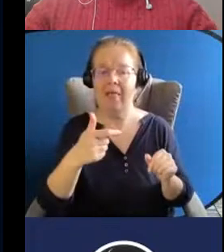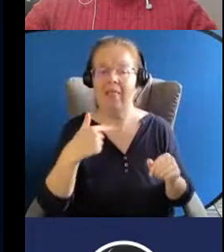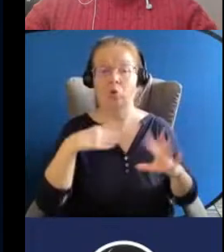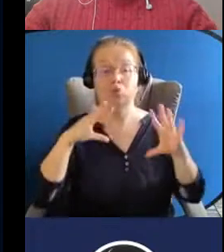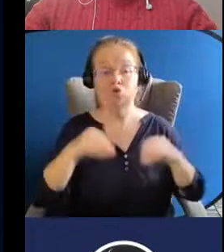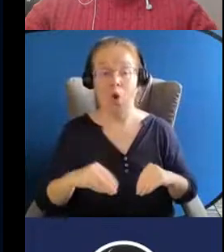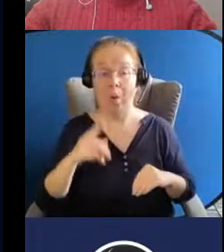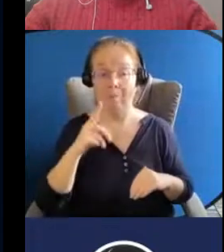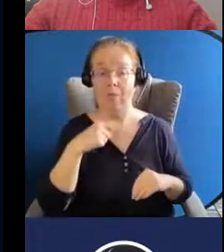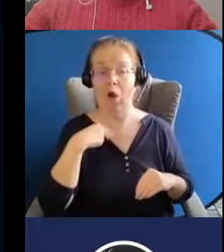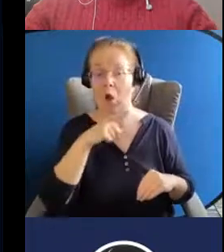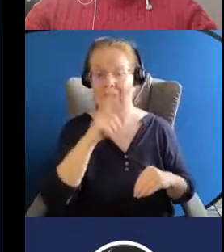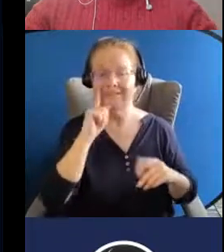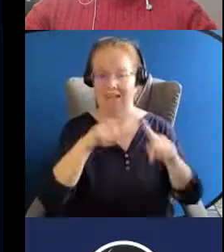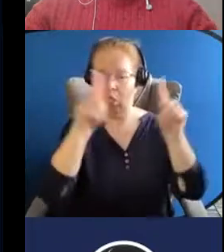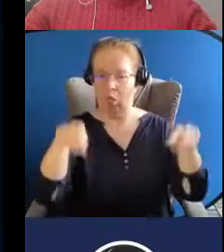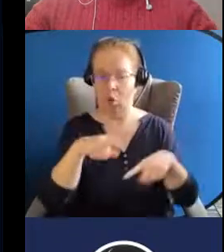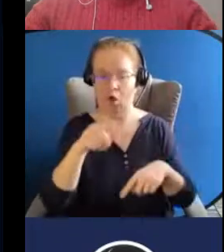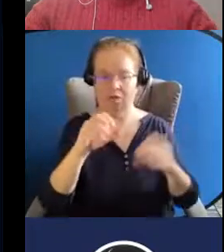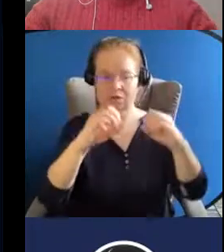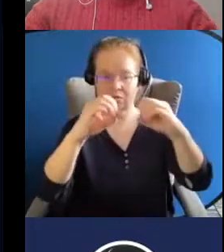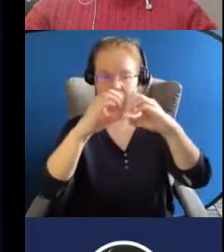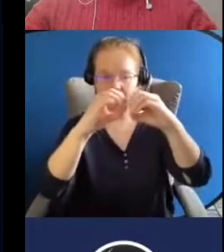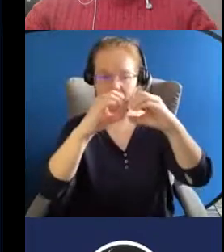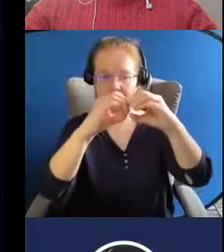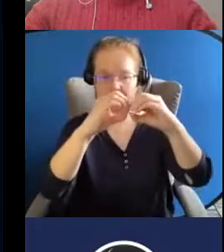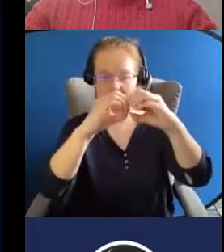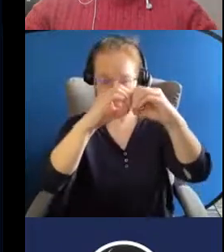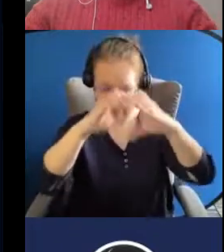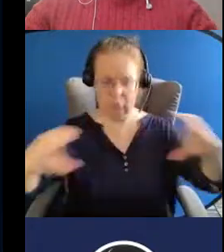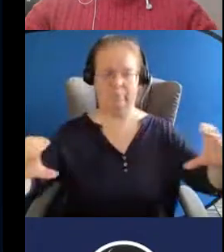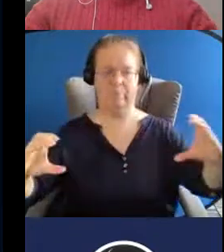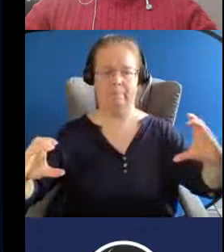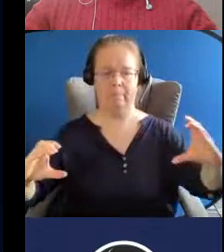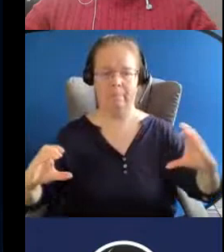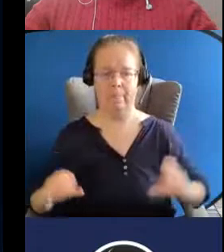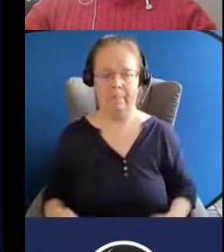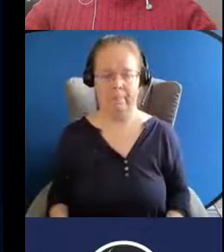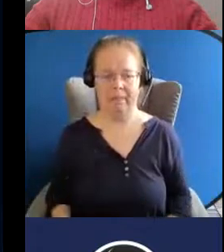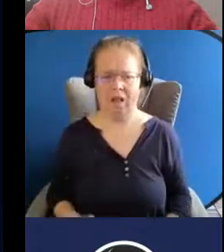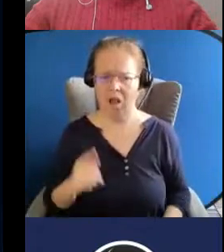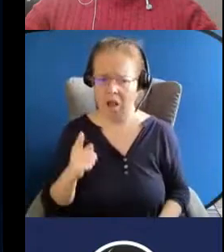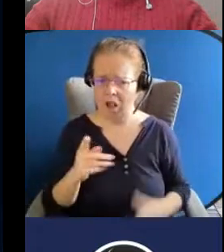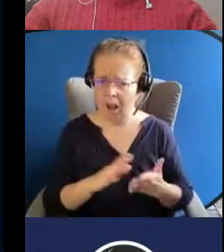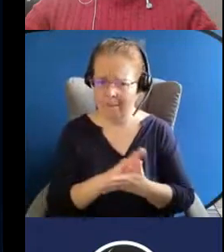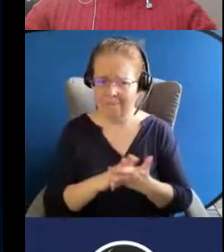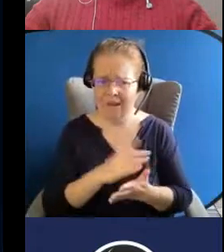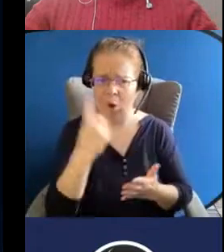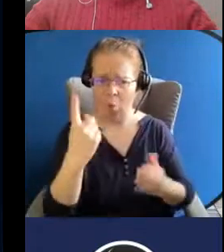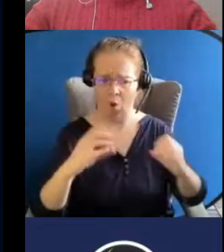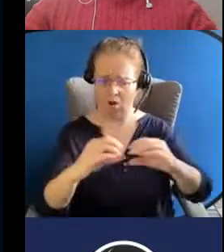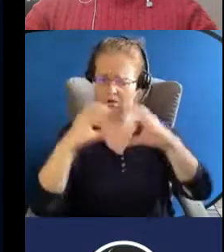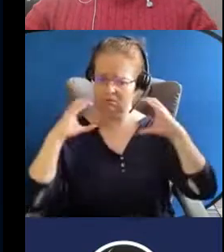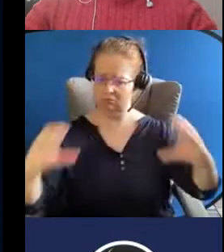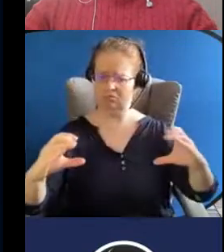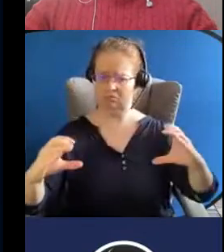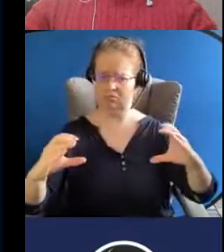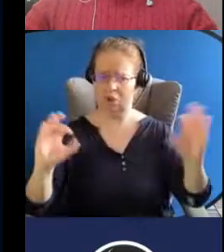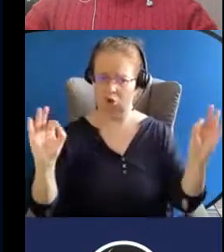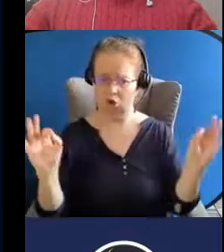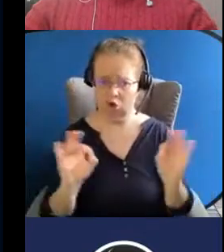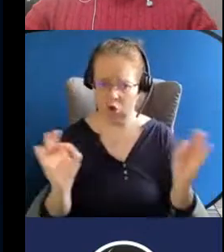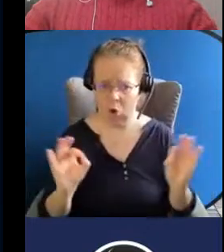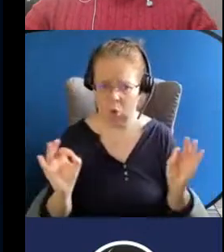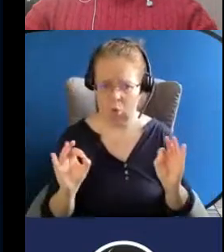on the page. So you've just got one gigantic run-on sentence in a Word document that has